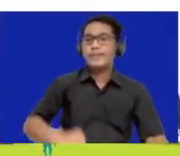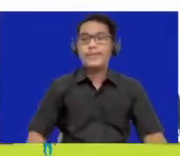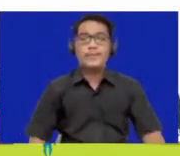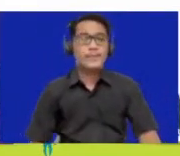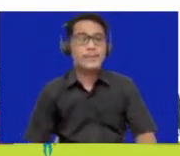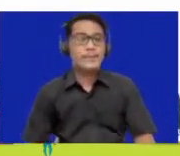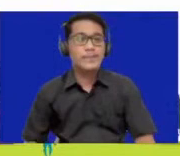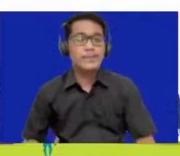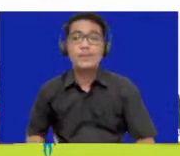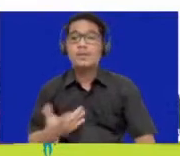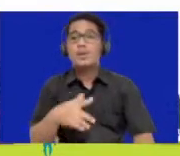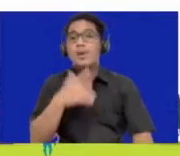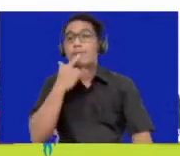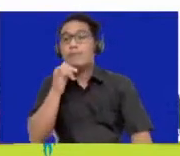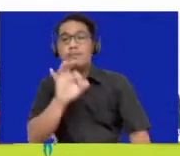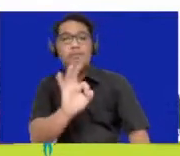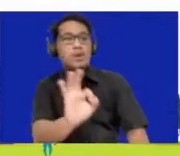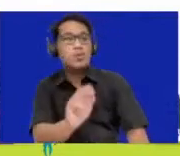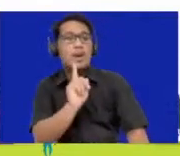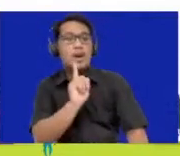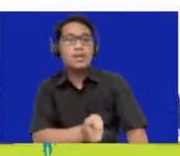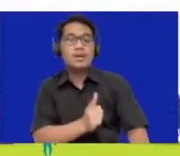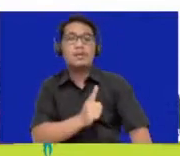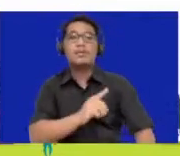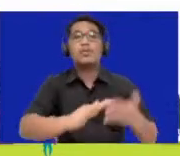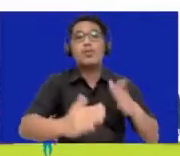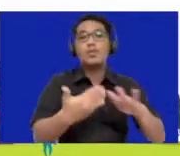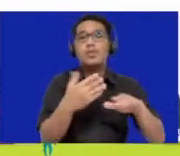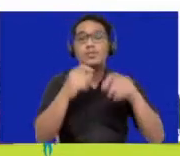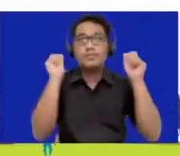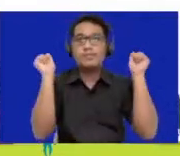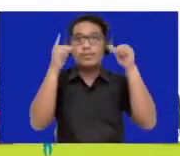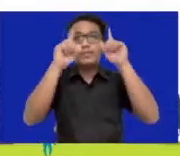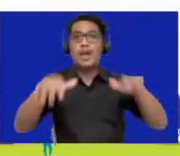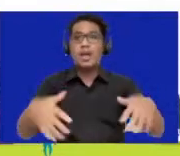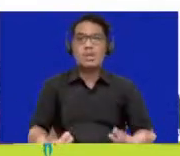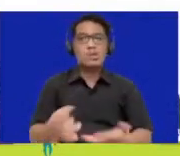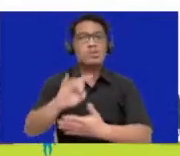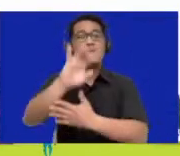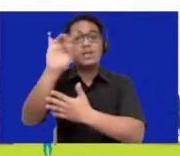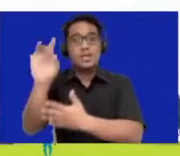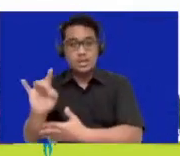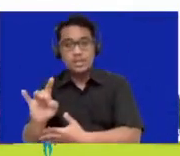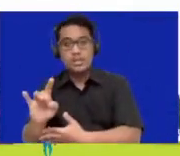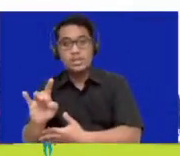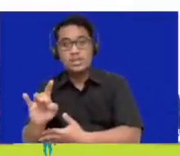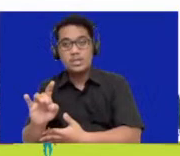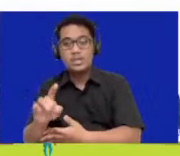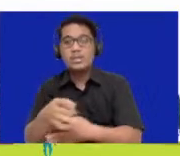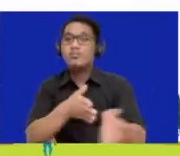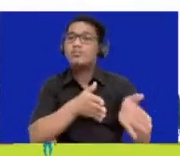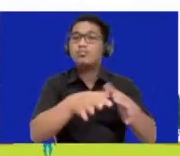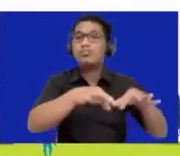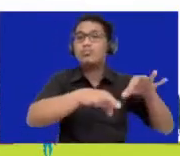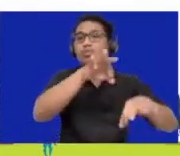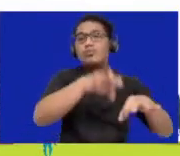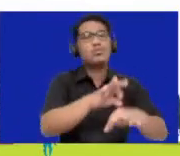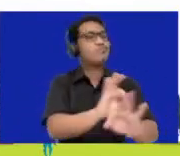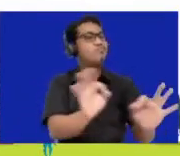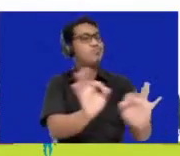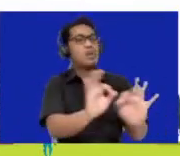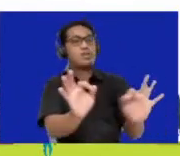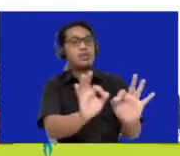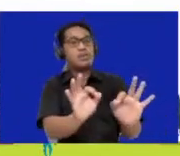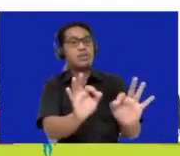disaster volunteerism structure, no people-centric management, I can say. There should be a way to create